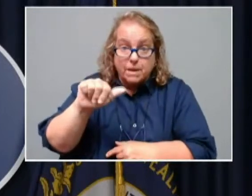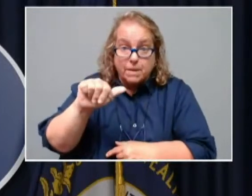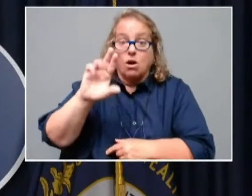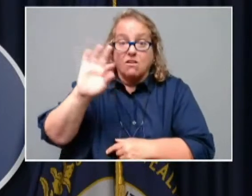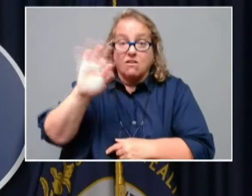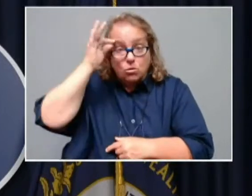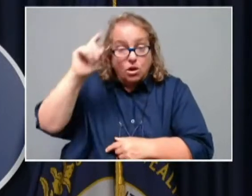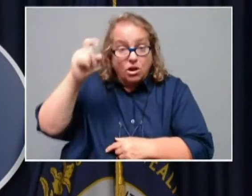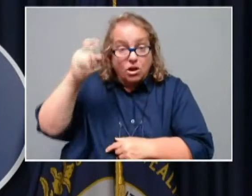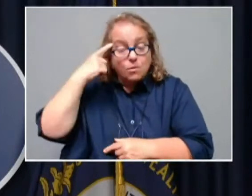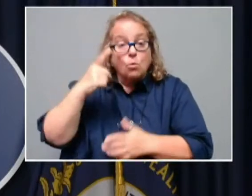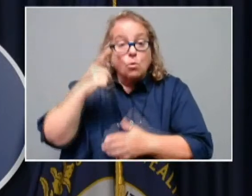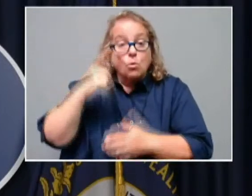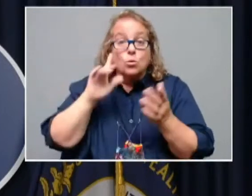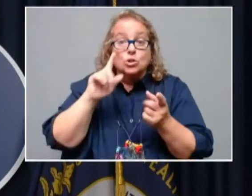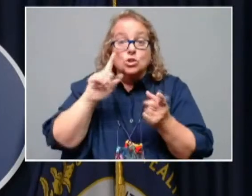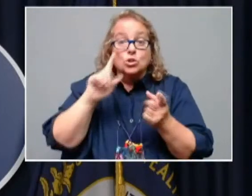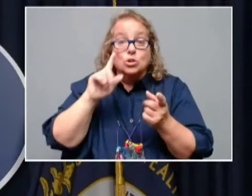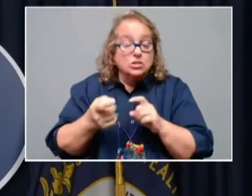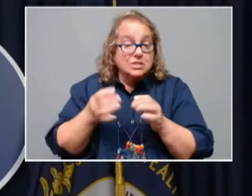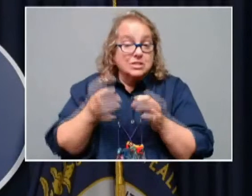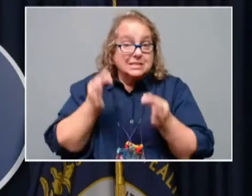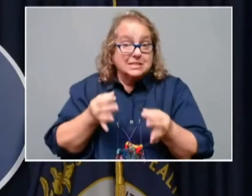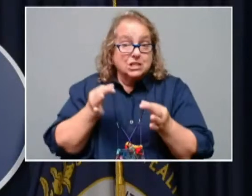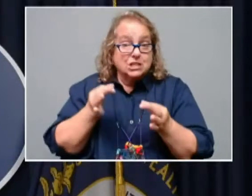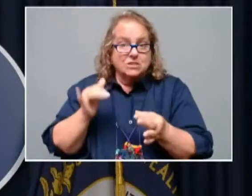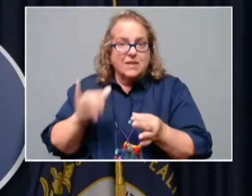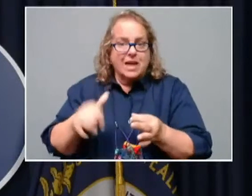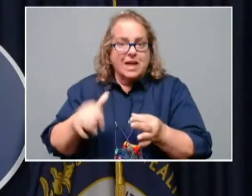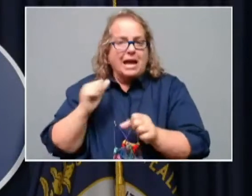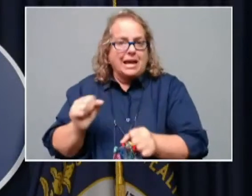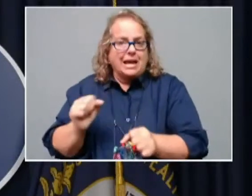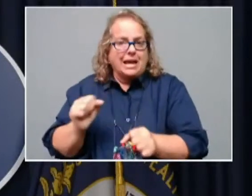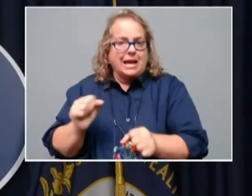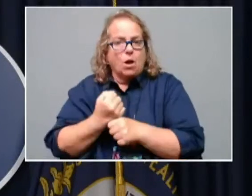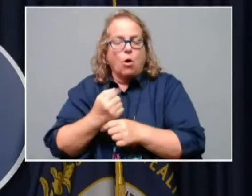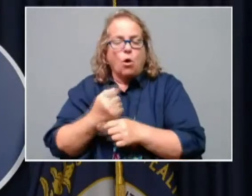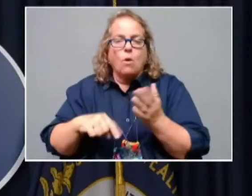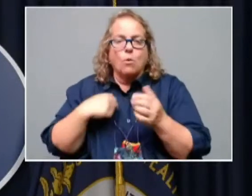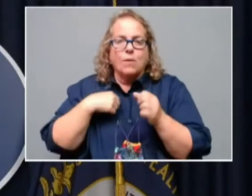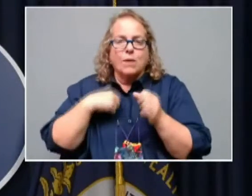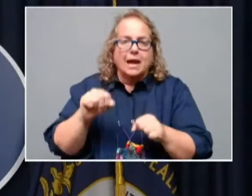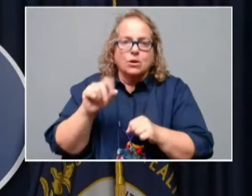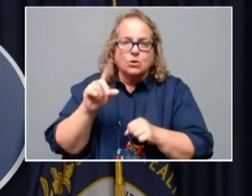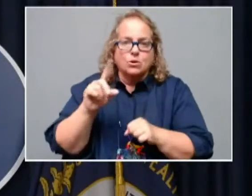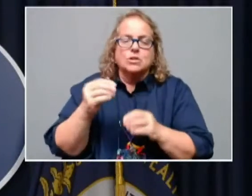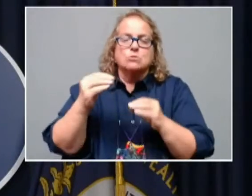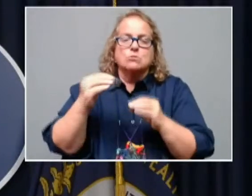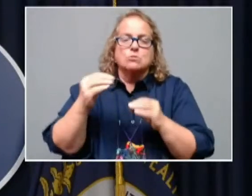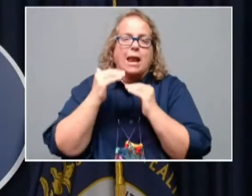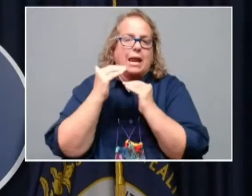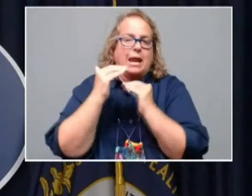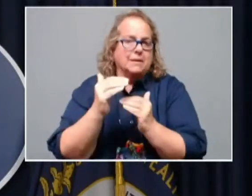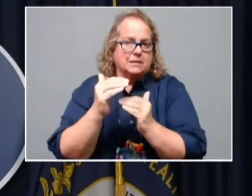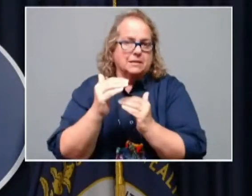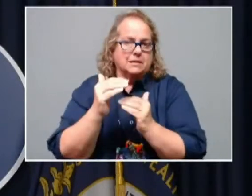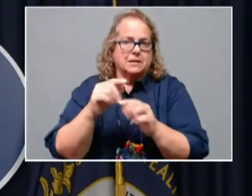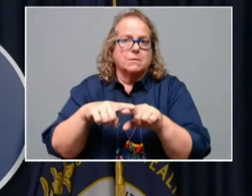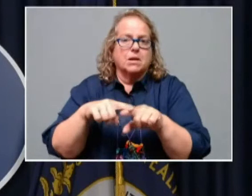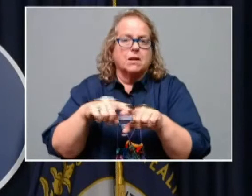is the scope of the decisions that I can make or what we can do is going to be more limited depending on what the